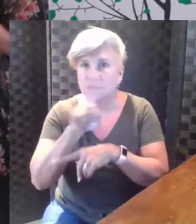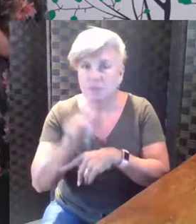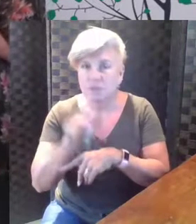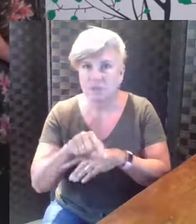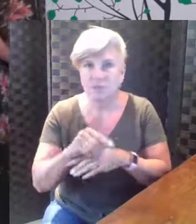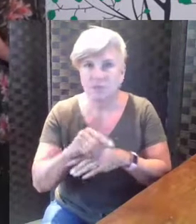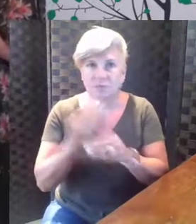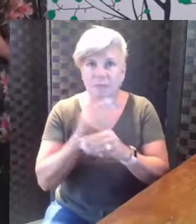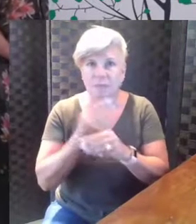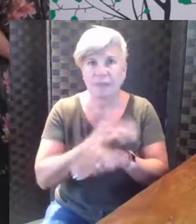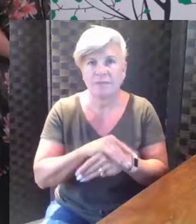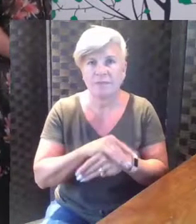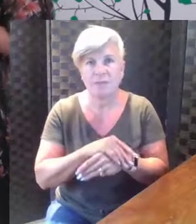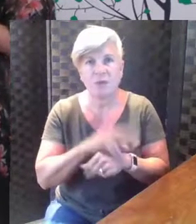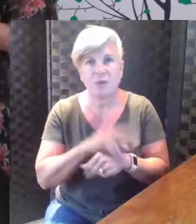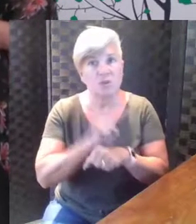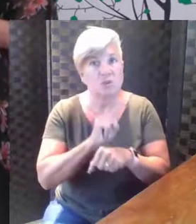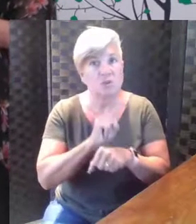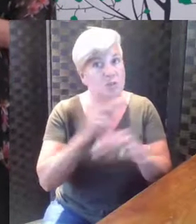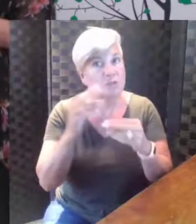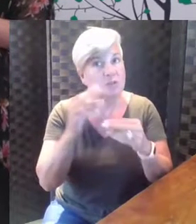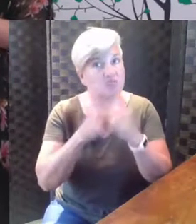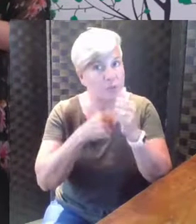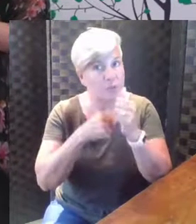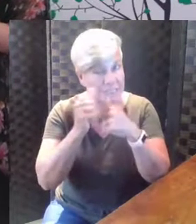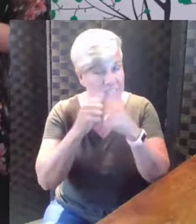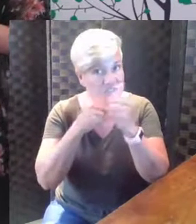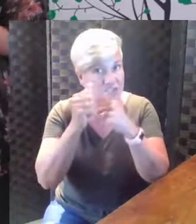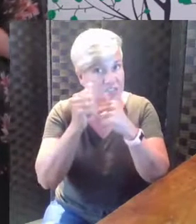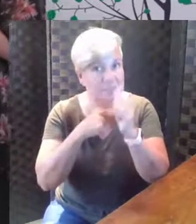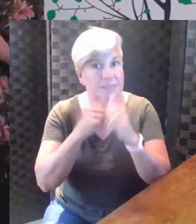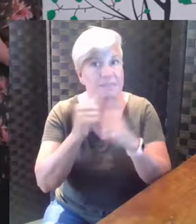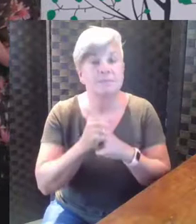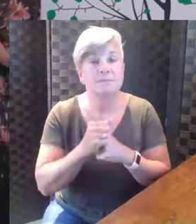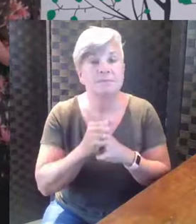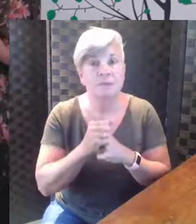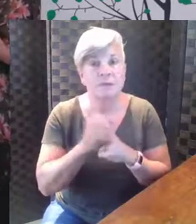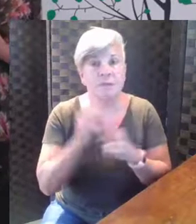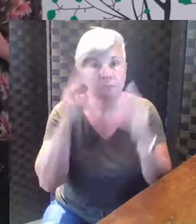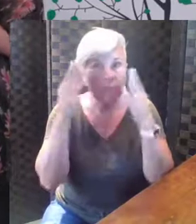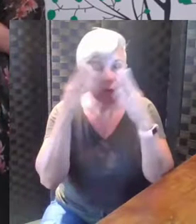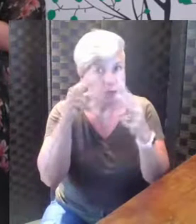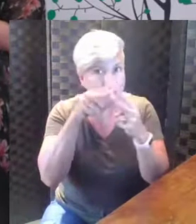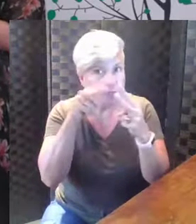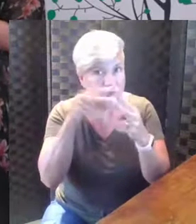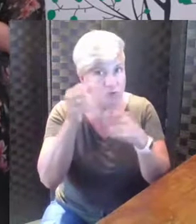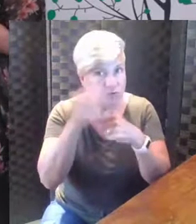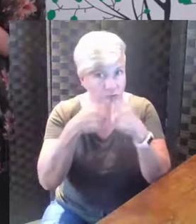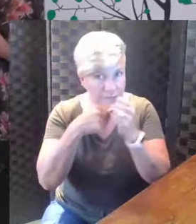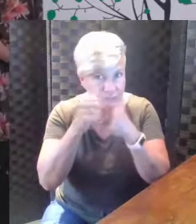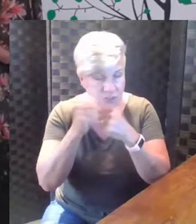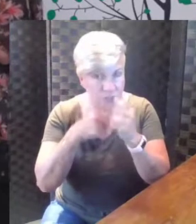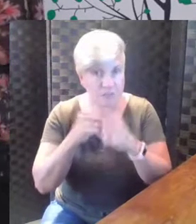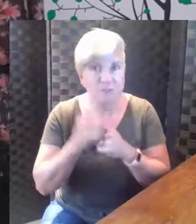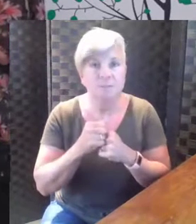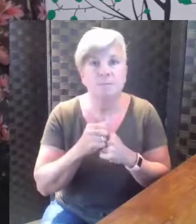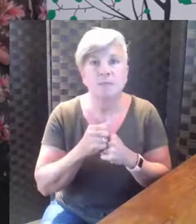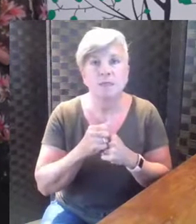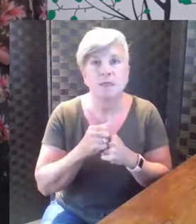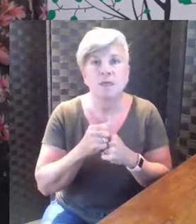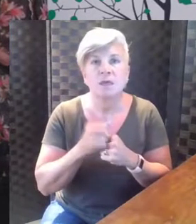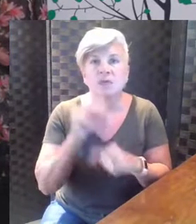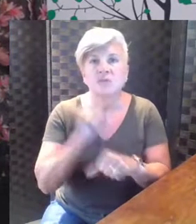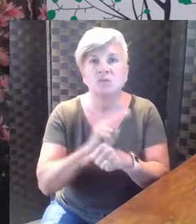math question. You're going to use a strategy, so we'll be focusing on 2 strategies you can use today, and